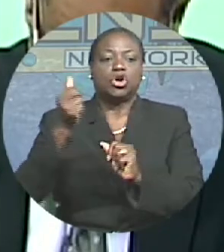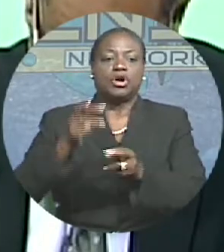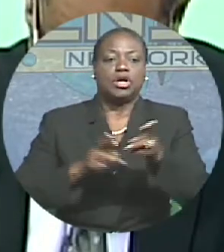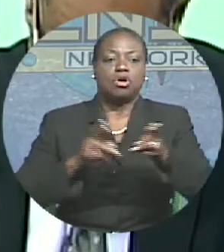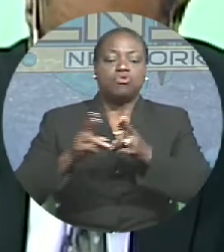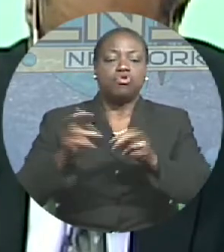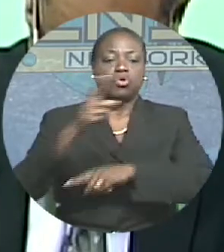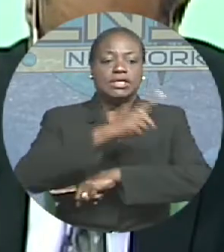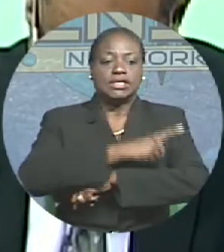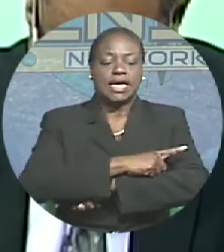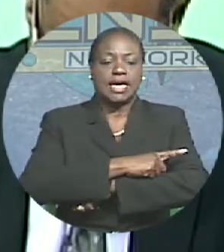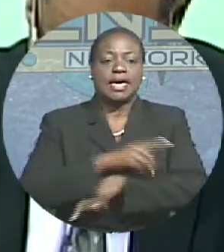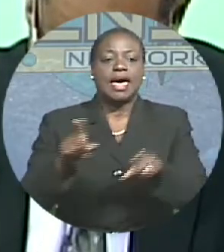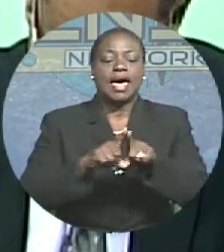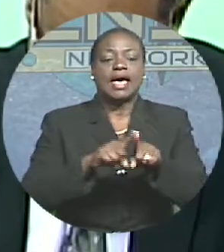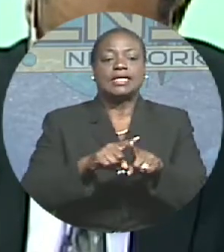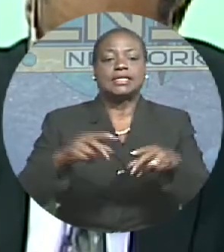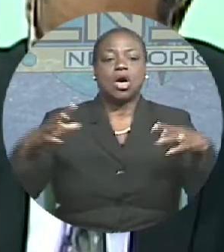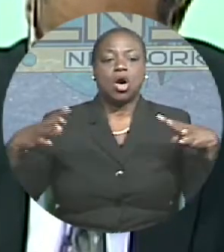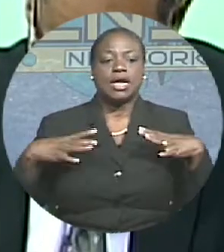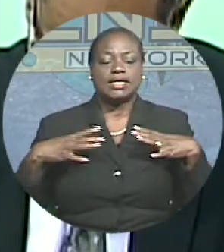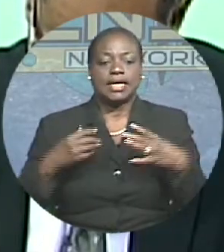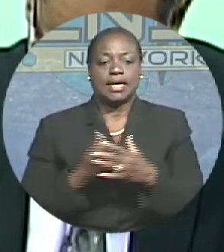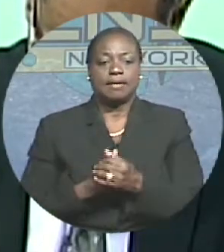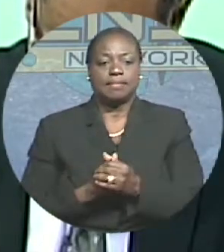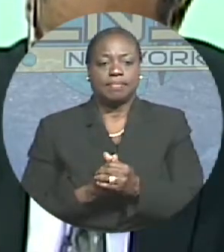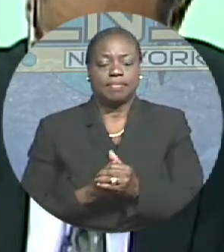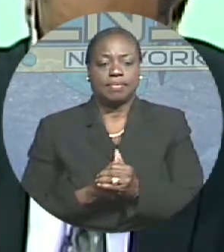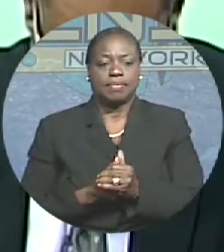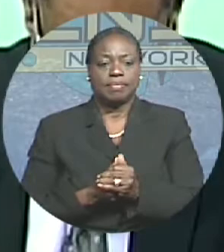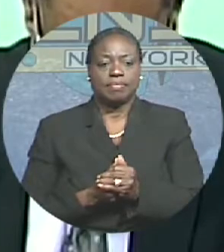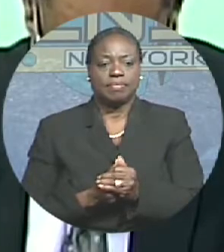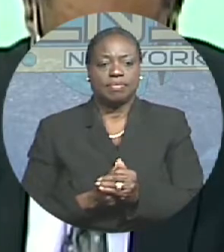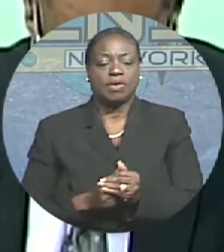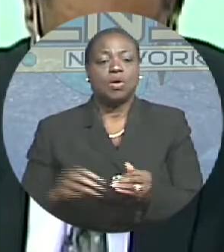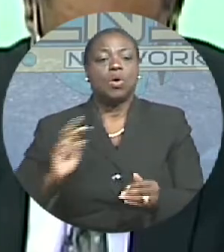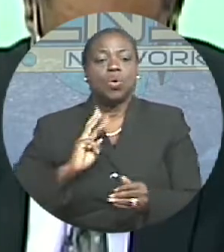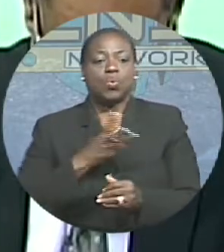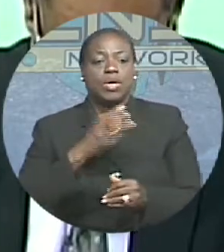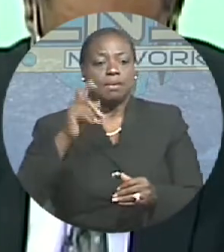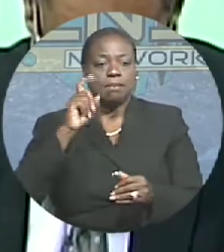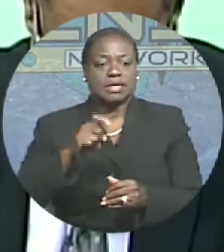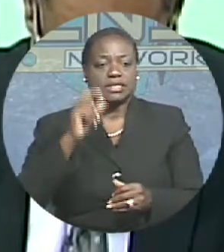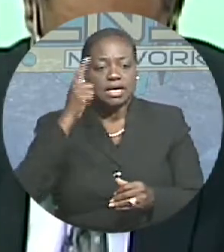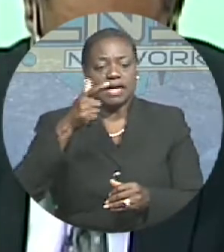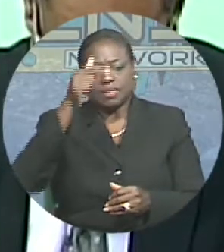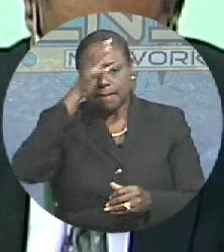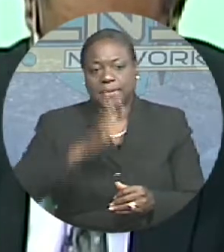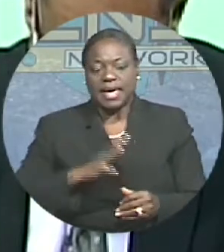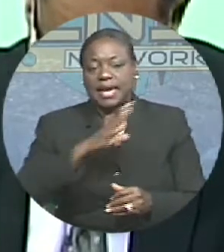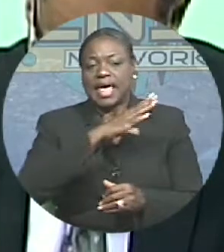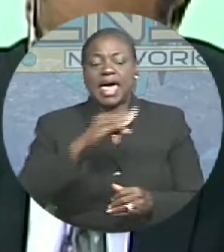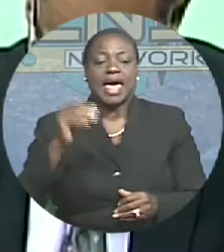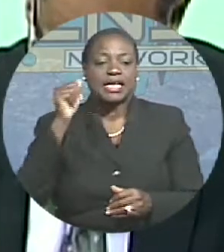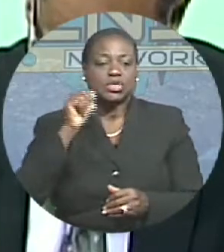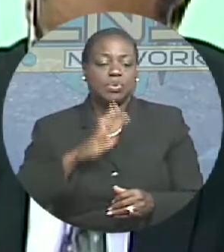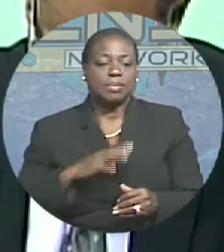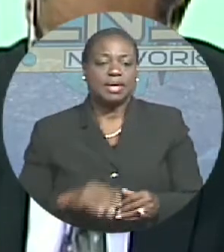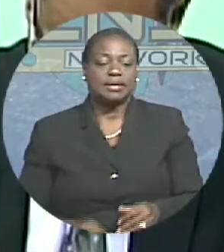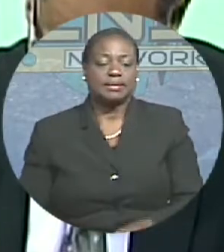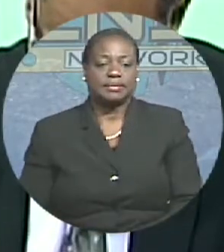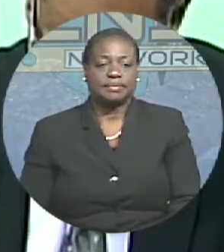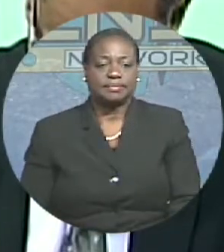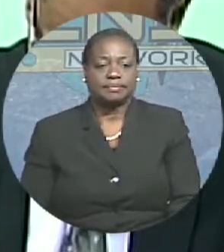that. We must honor the men and women who were integral in this struggle by protecting our citizens, Mr.